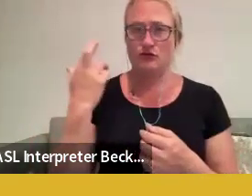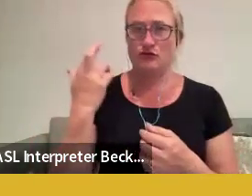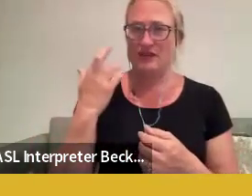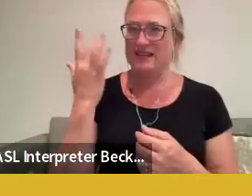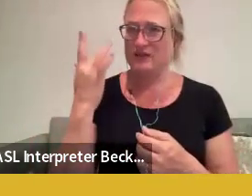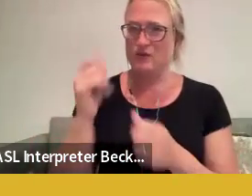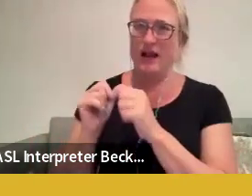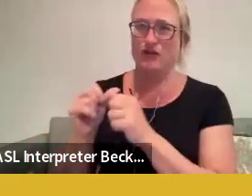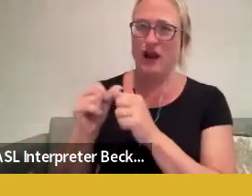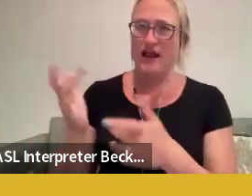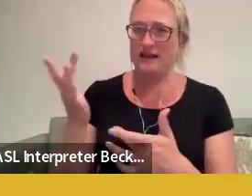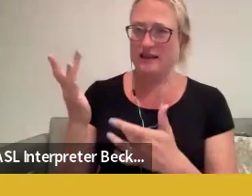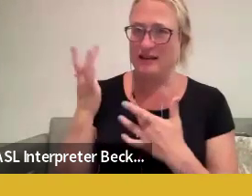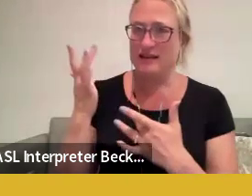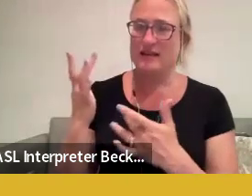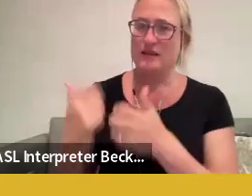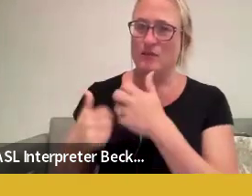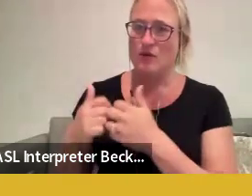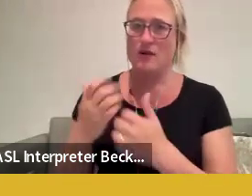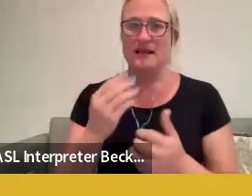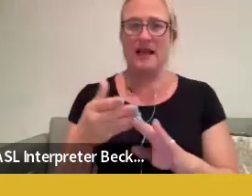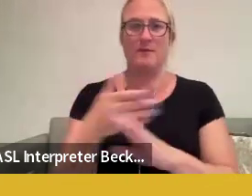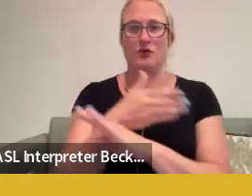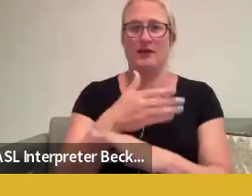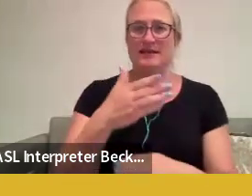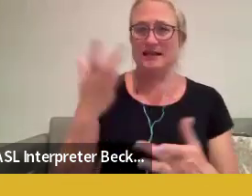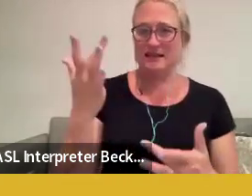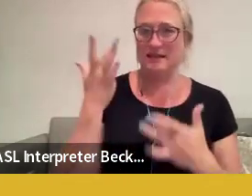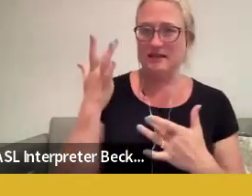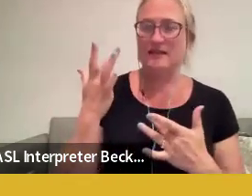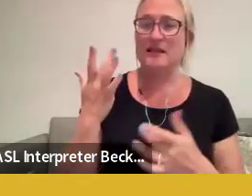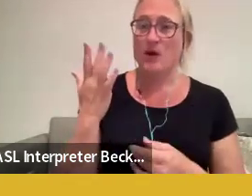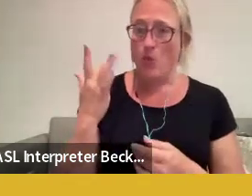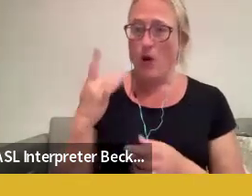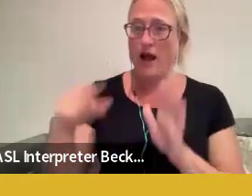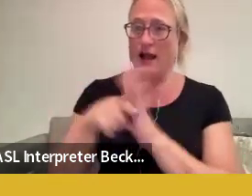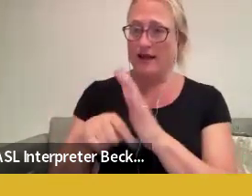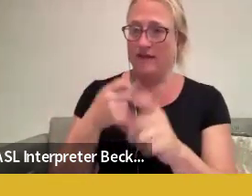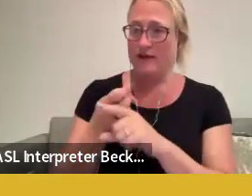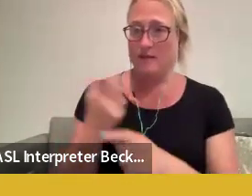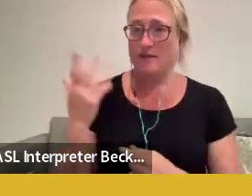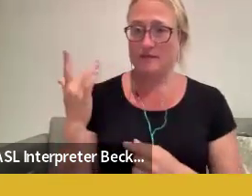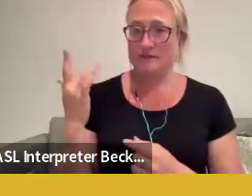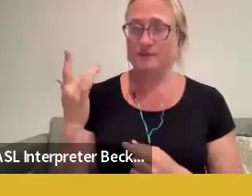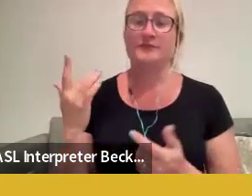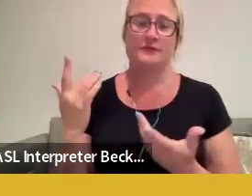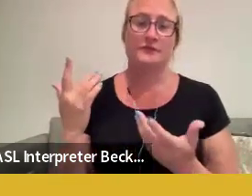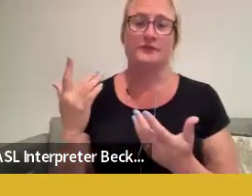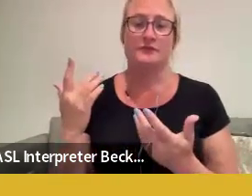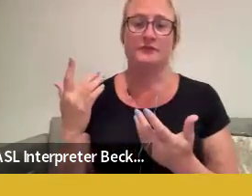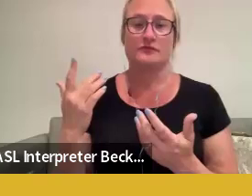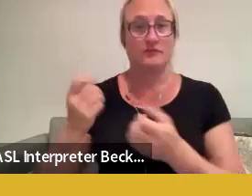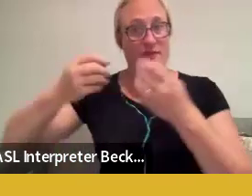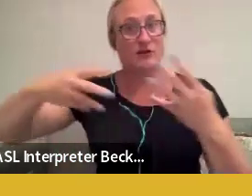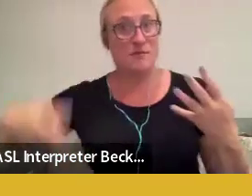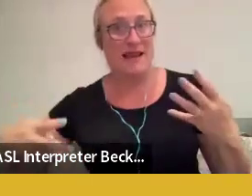and pre-existing health conditions can be negatively impacted by extreme temperatures, but some of the few that we like to